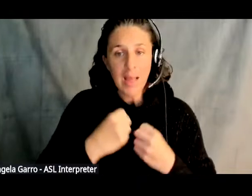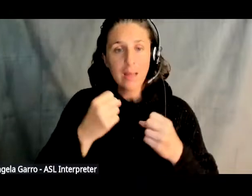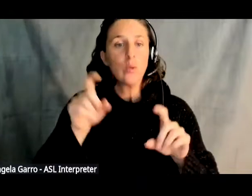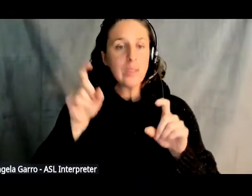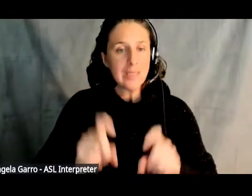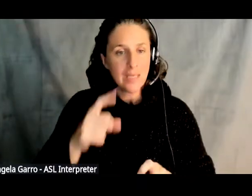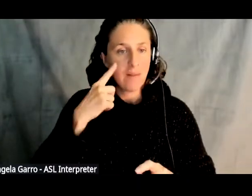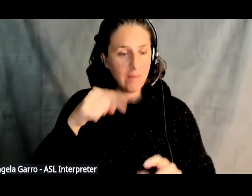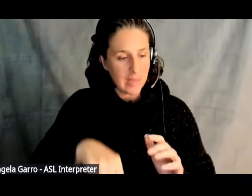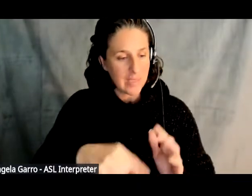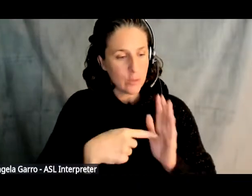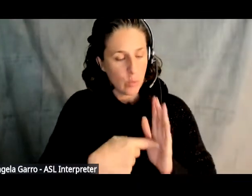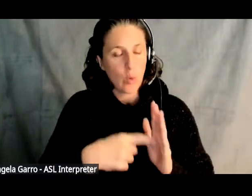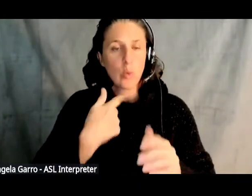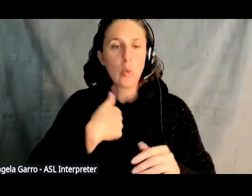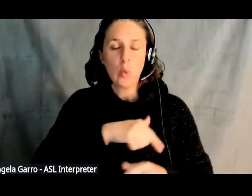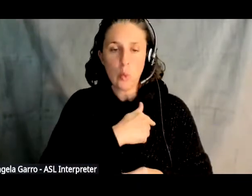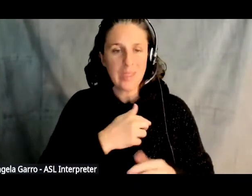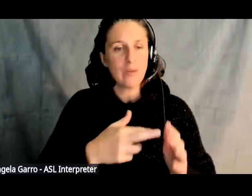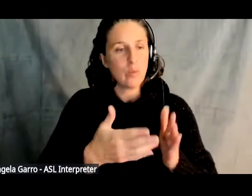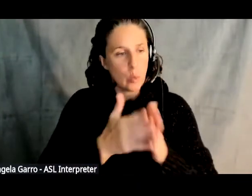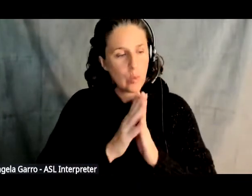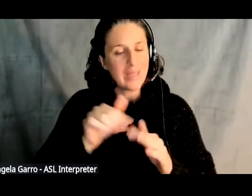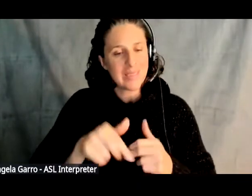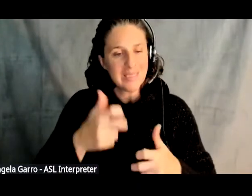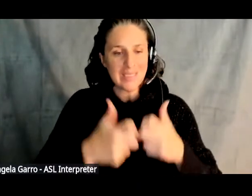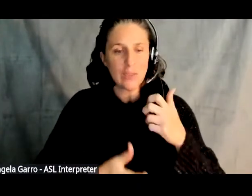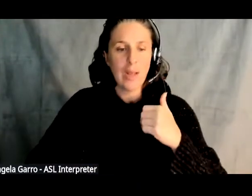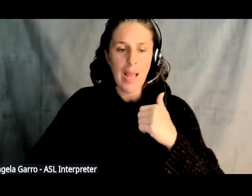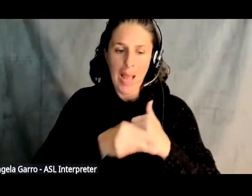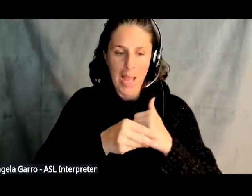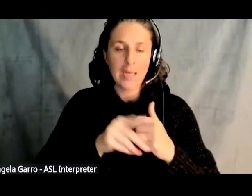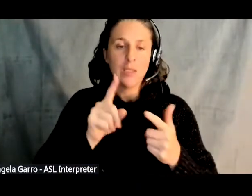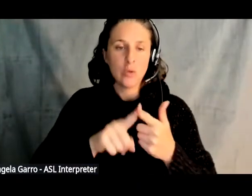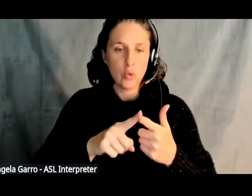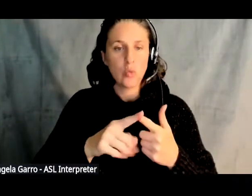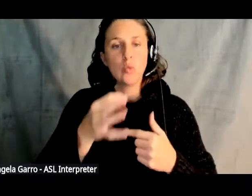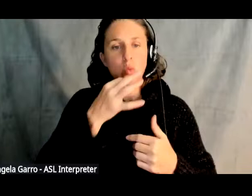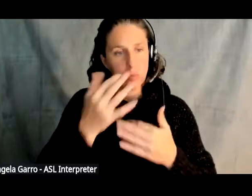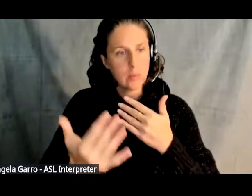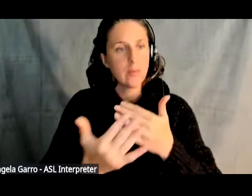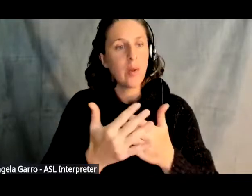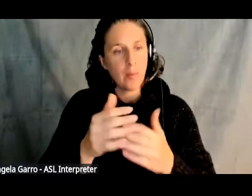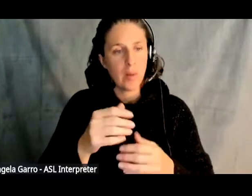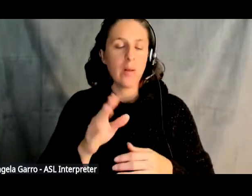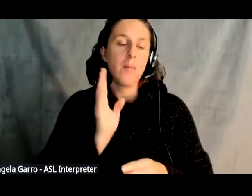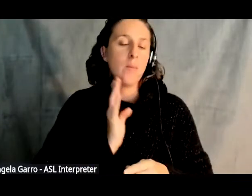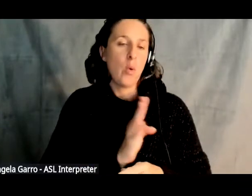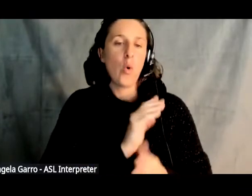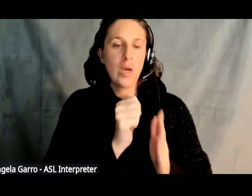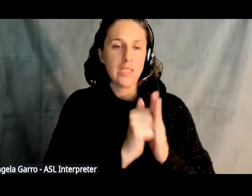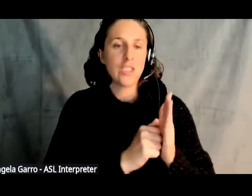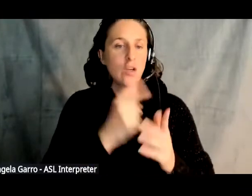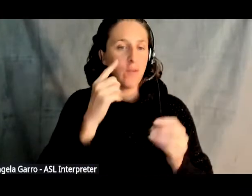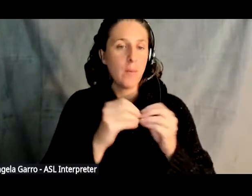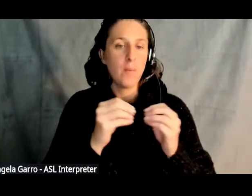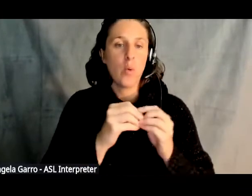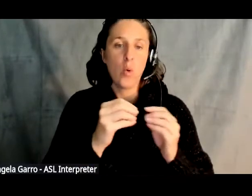this role, and we request this issue be added to an upcoming board agenda for further discussion. Thank